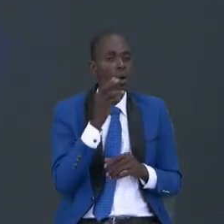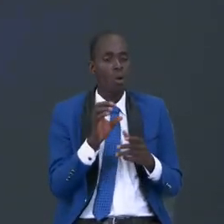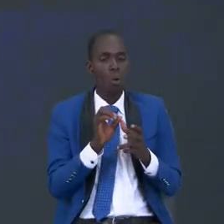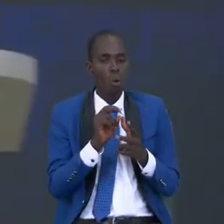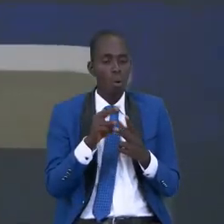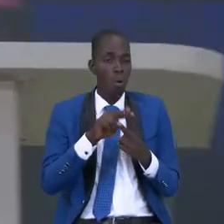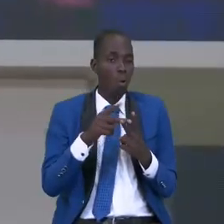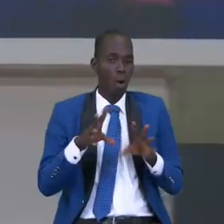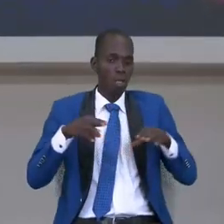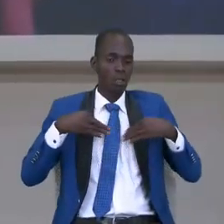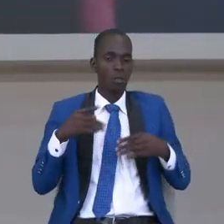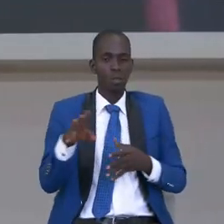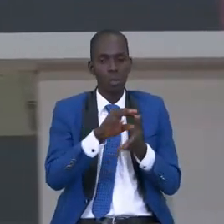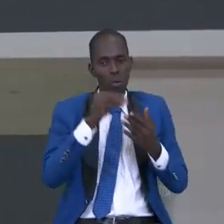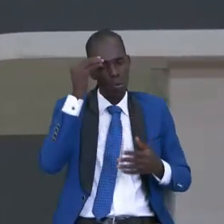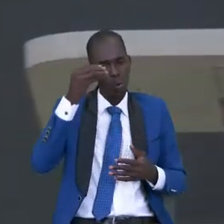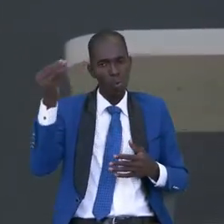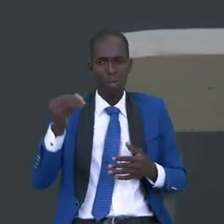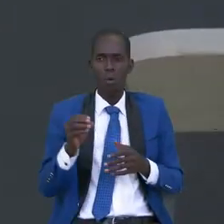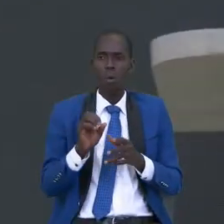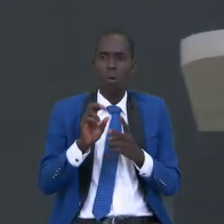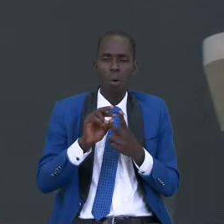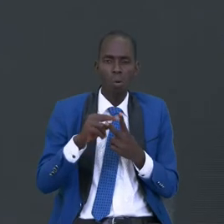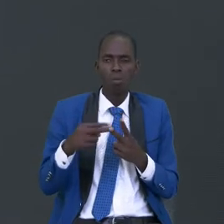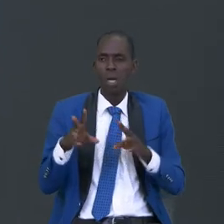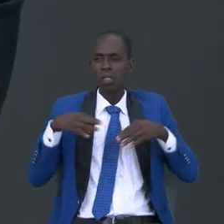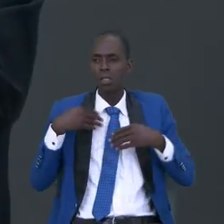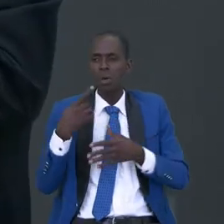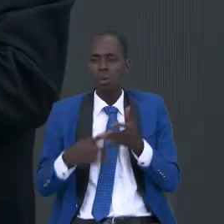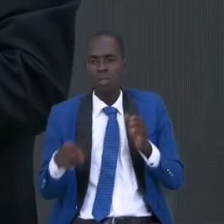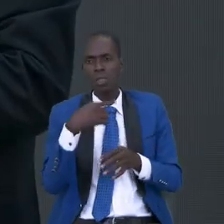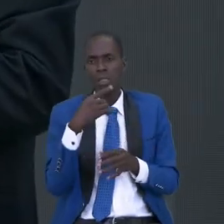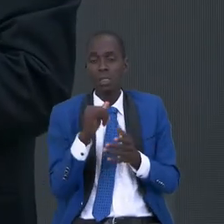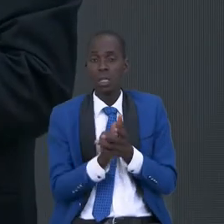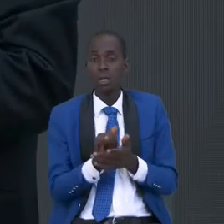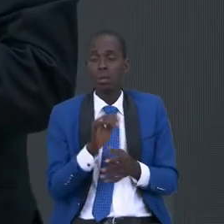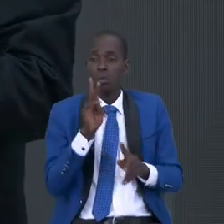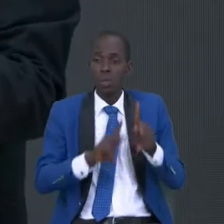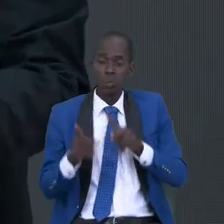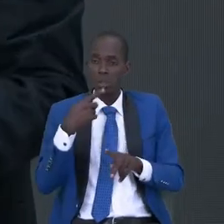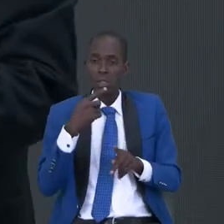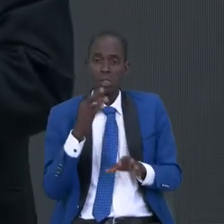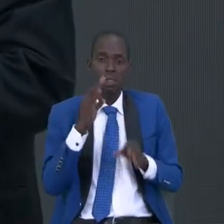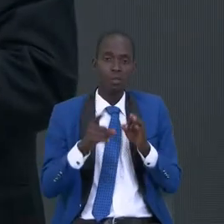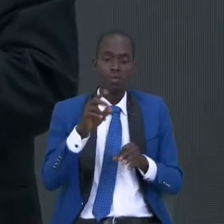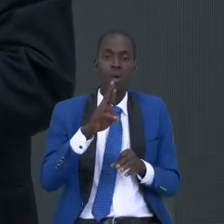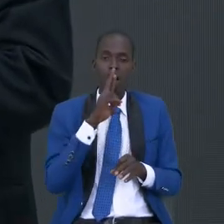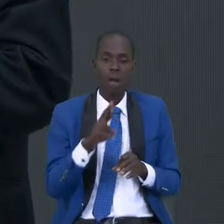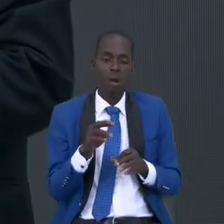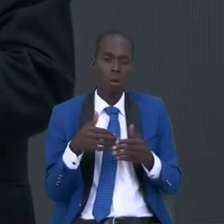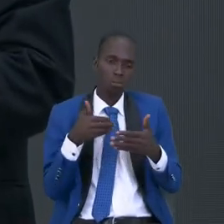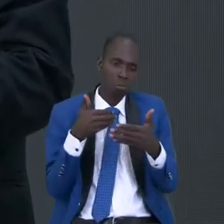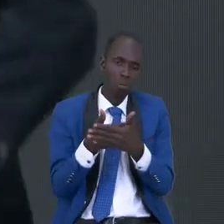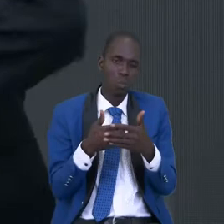through. This is what happens to people when they live up to 100. Their brains become